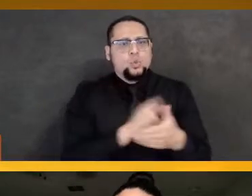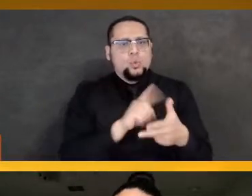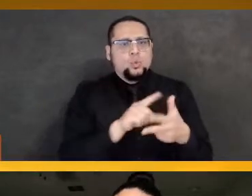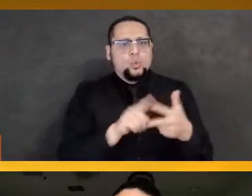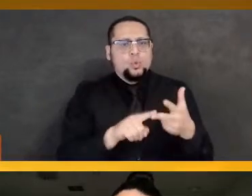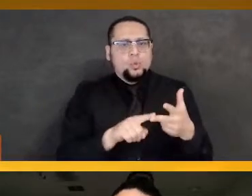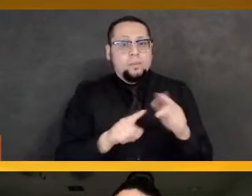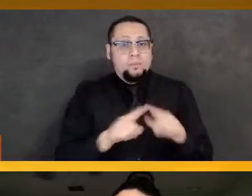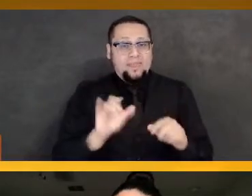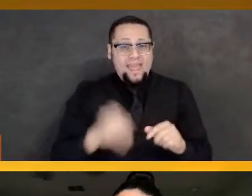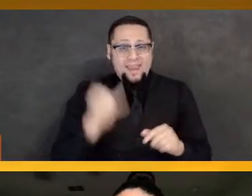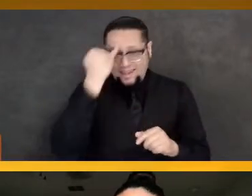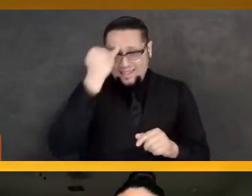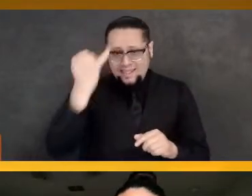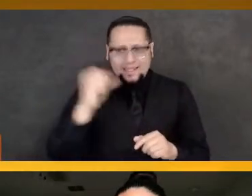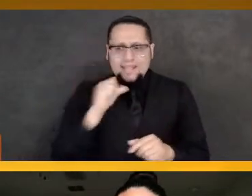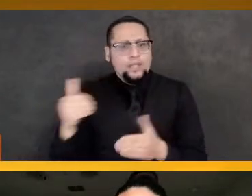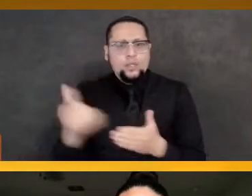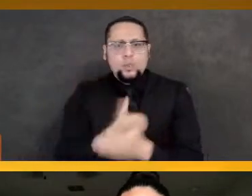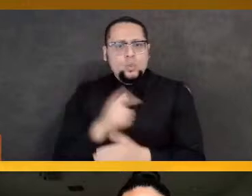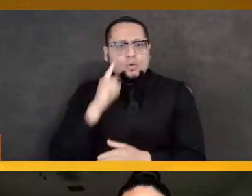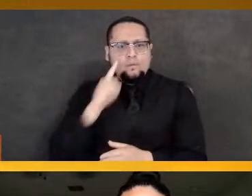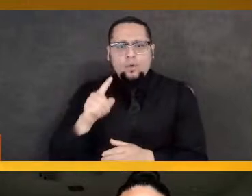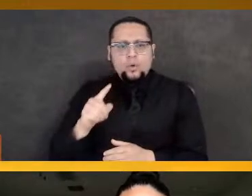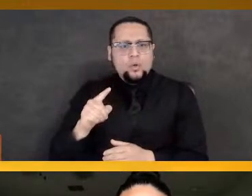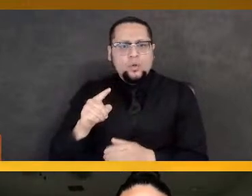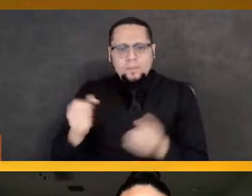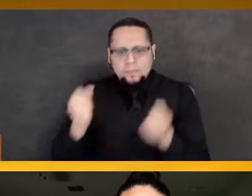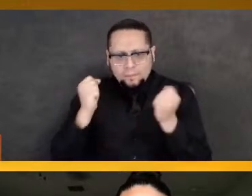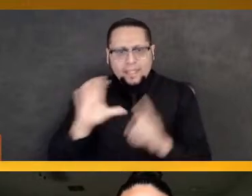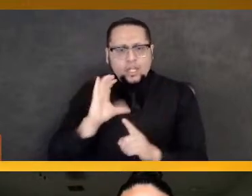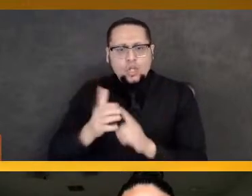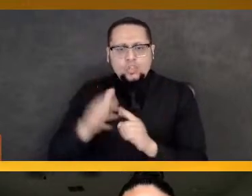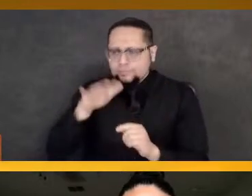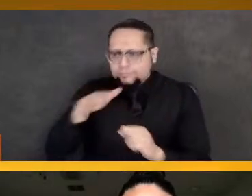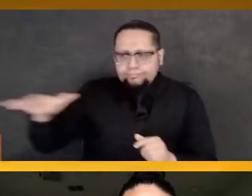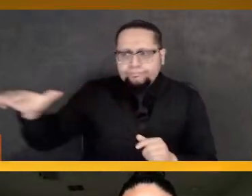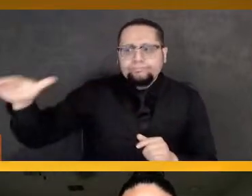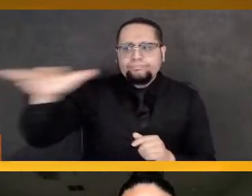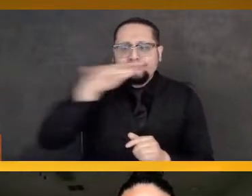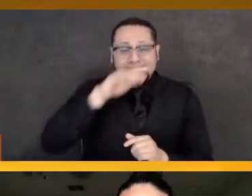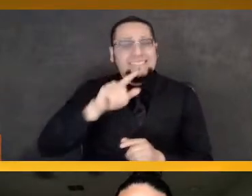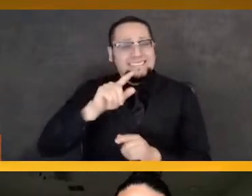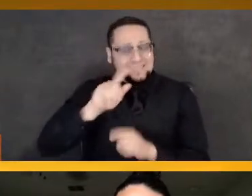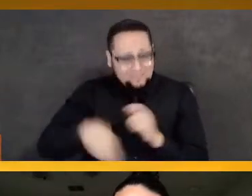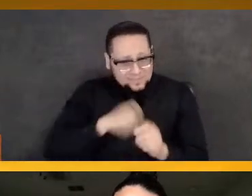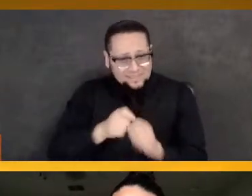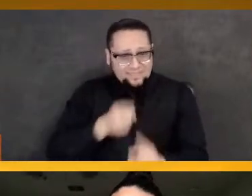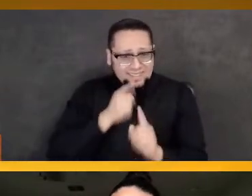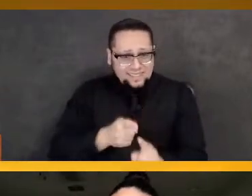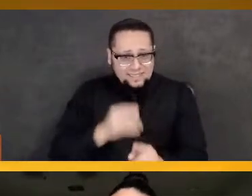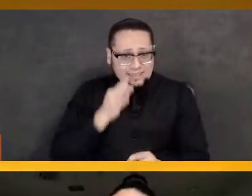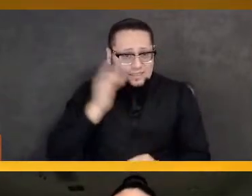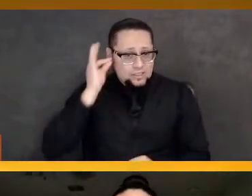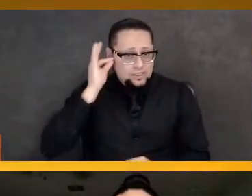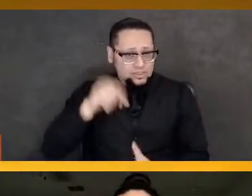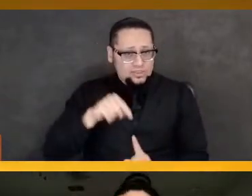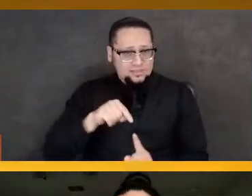and concepts are not new at all for many cultures around the world, especially indigenous nations. But